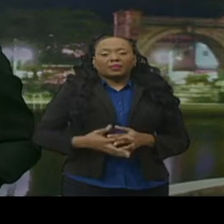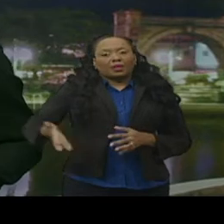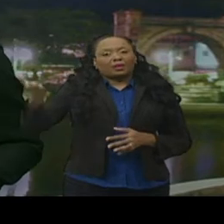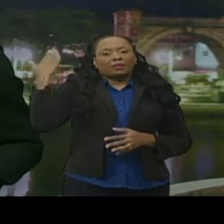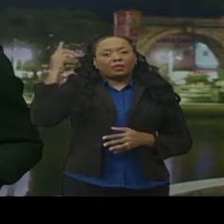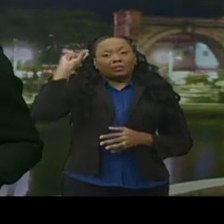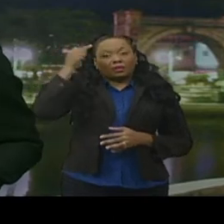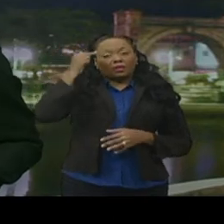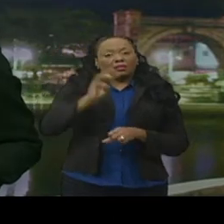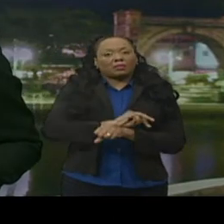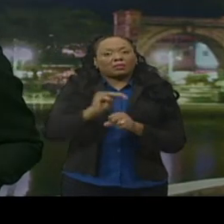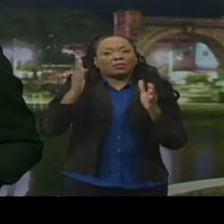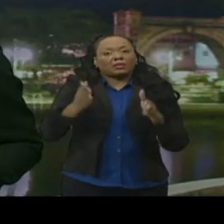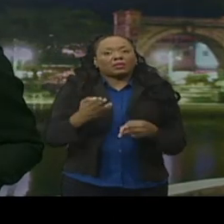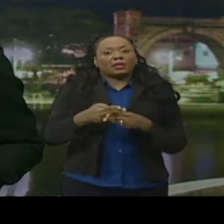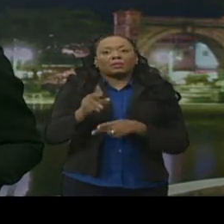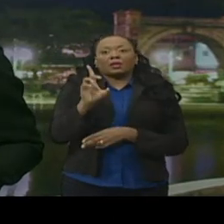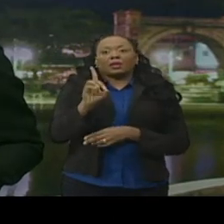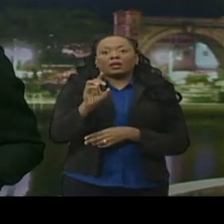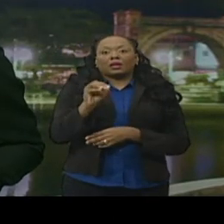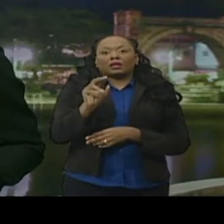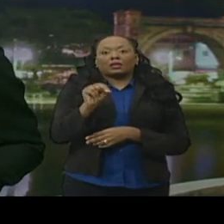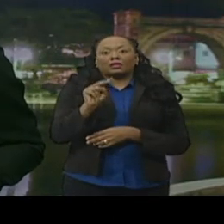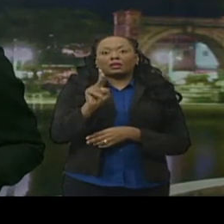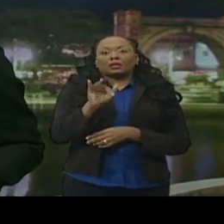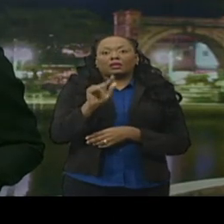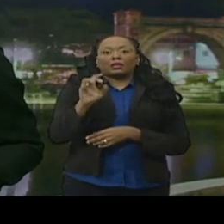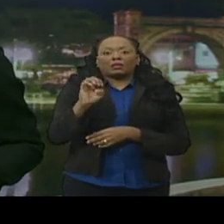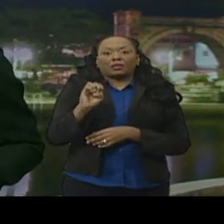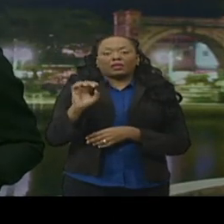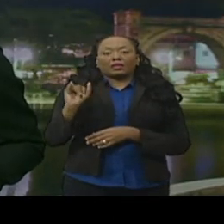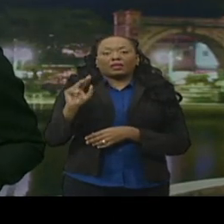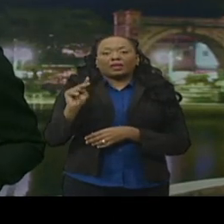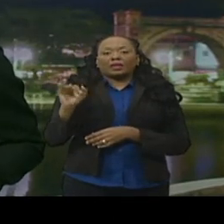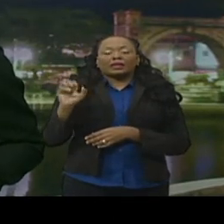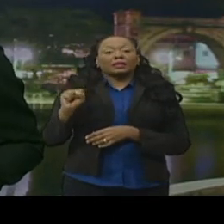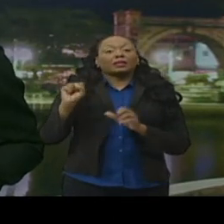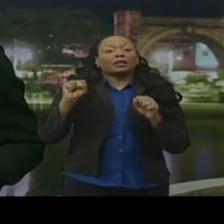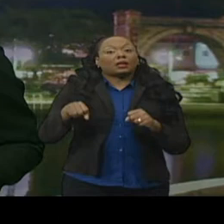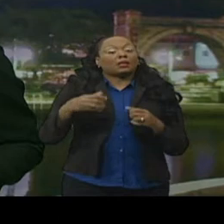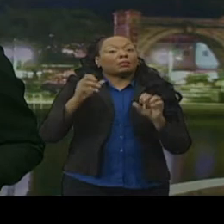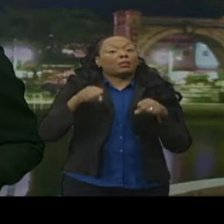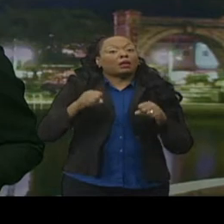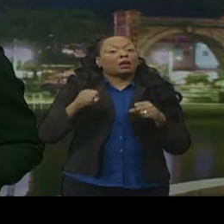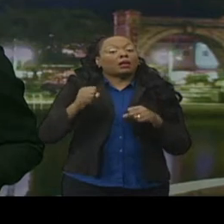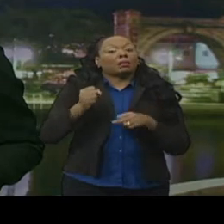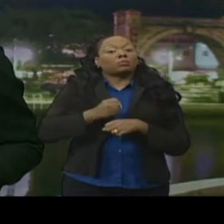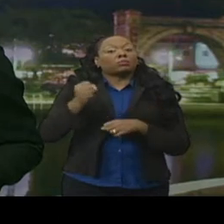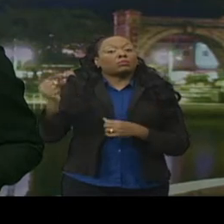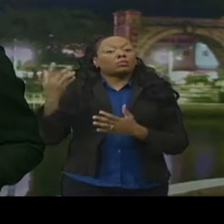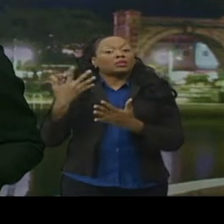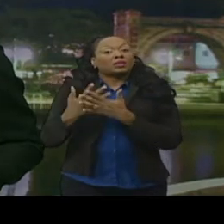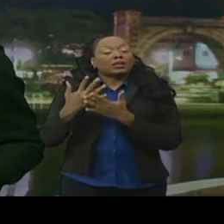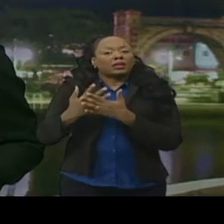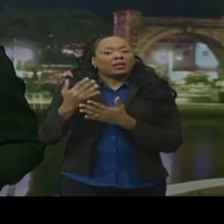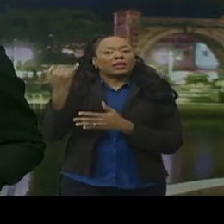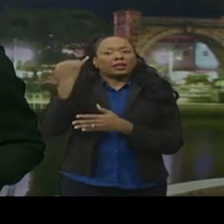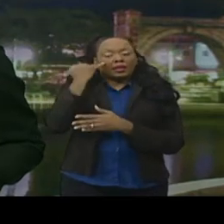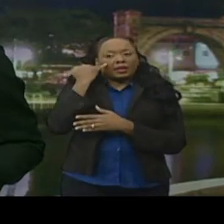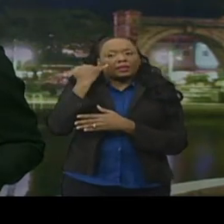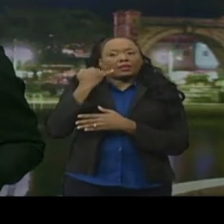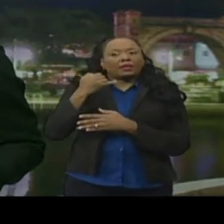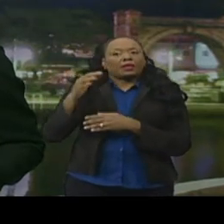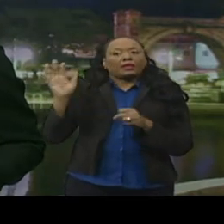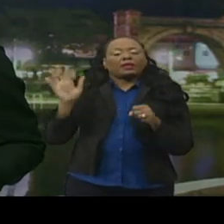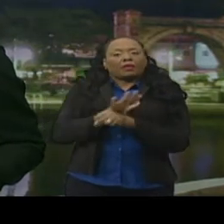Former Government Minister Donville Innes could face a hefty prison sentence if convicted of a 3-count indictment of conspiracy